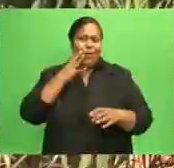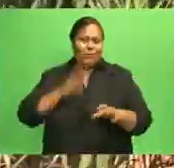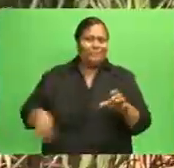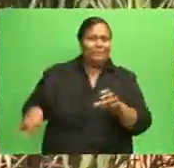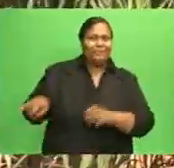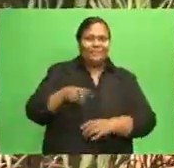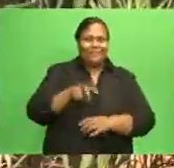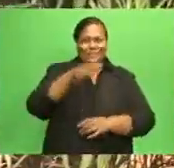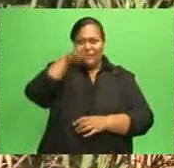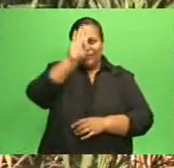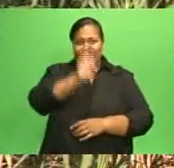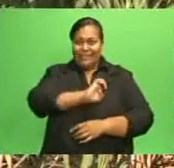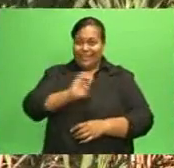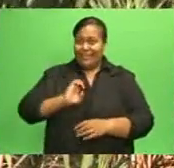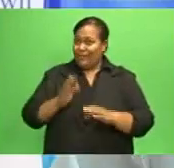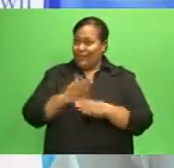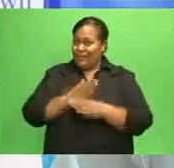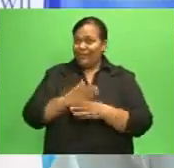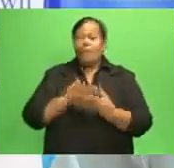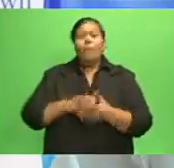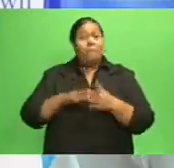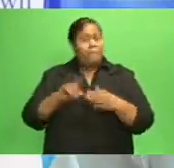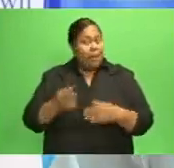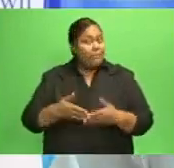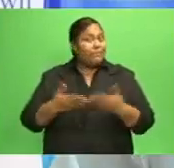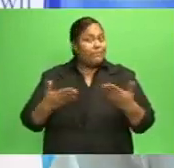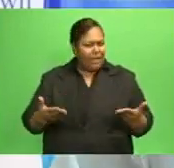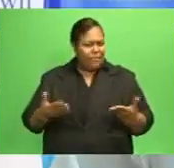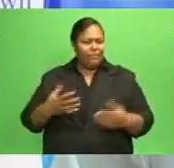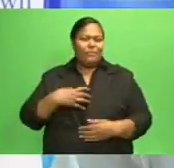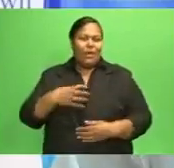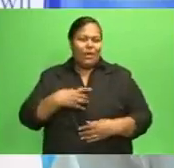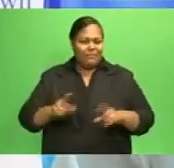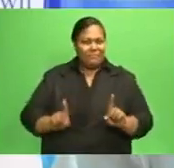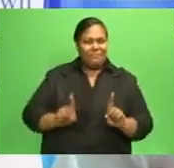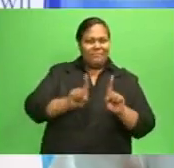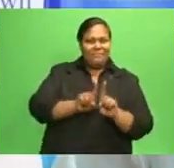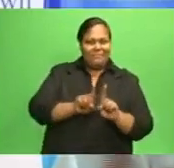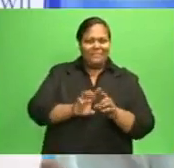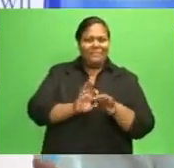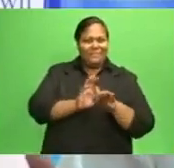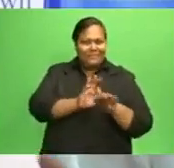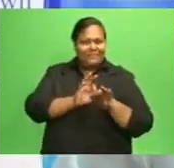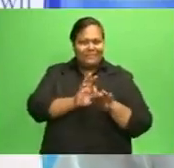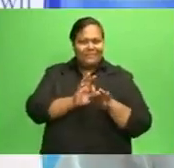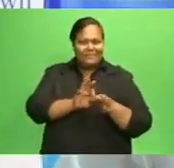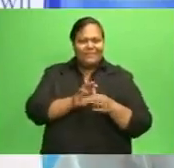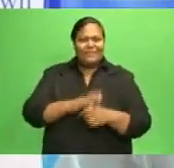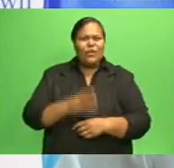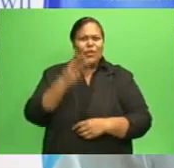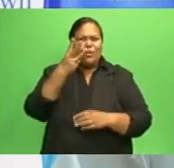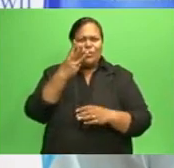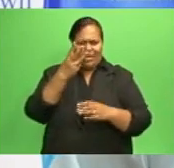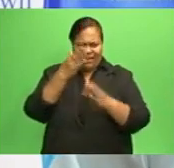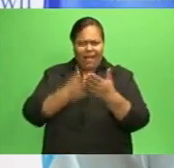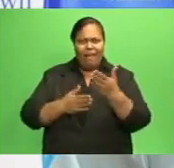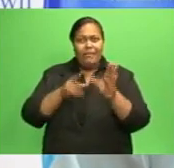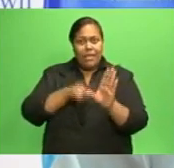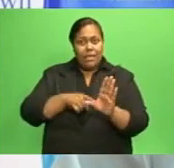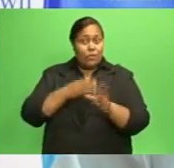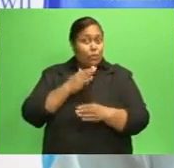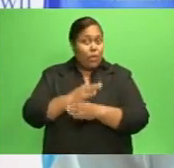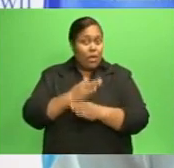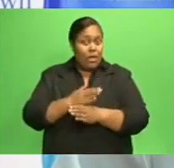I think there's a much closer relationship. Certainly I see it now. After the 3.5 years I've been here,